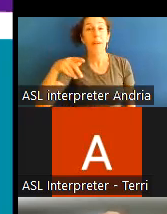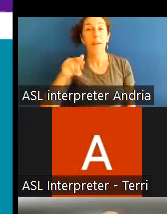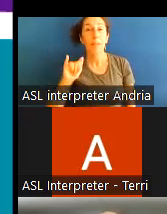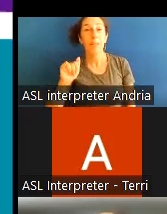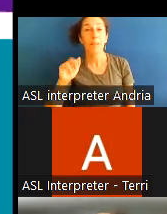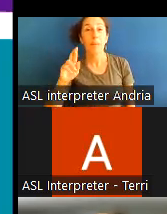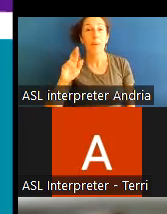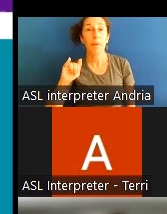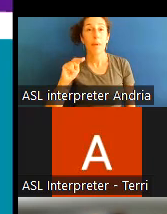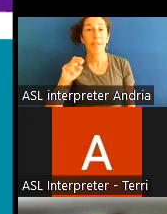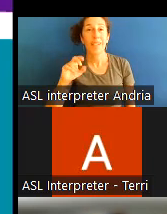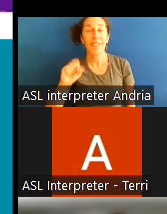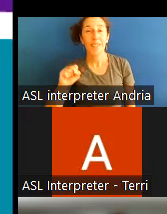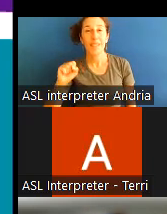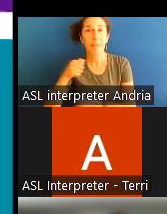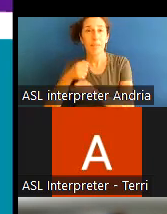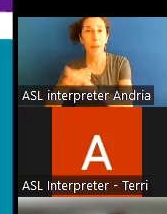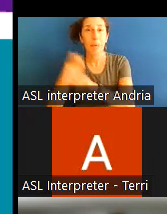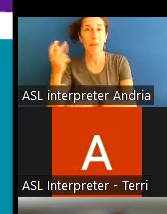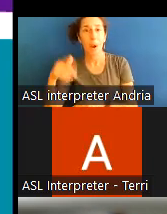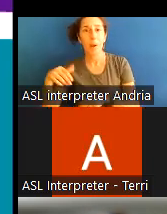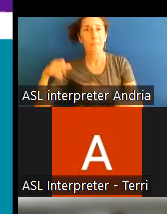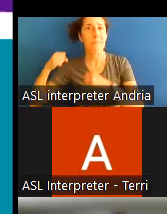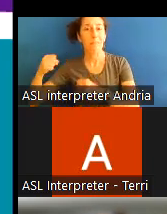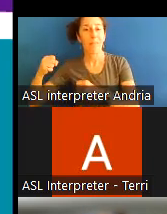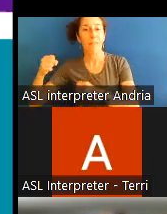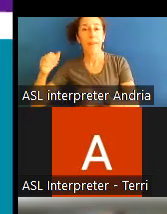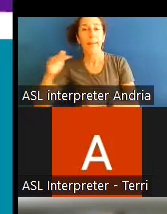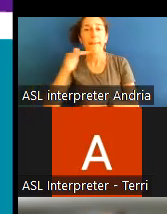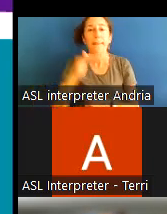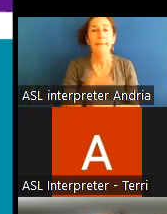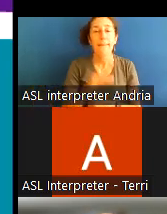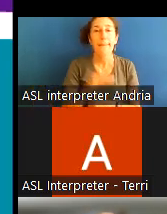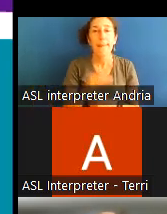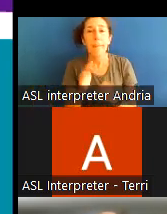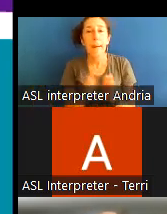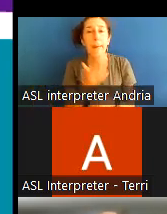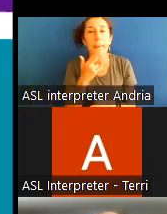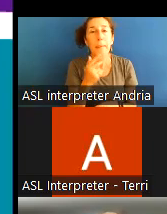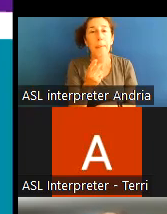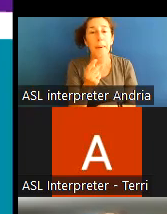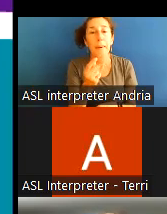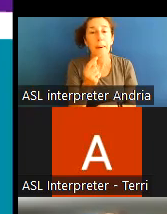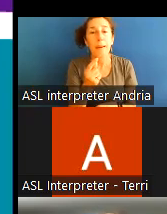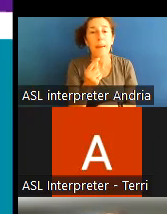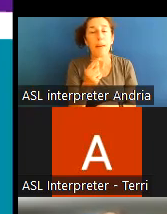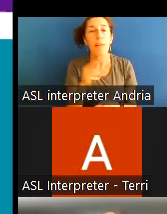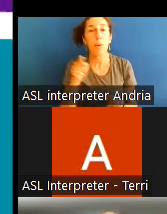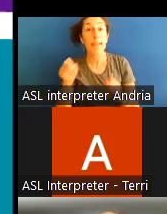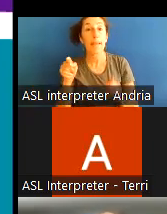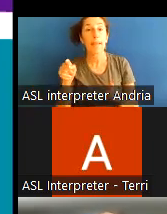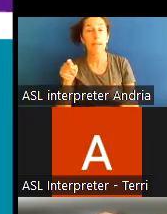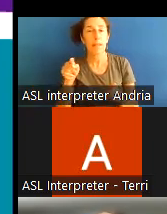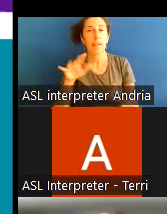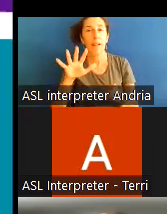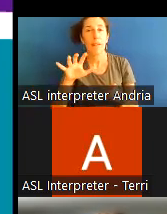Puggle, 544% bigger. I think that makes it very physical and easy to see the difference. And that's